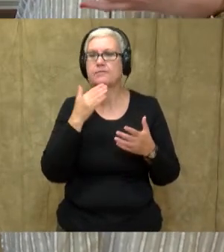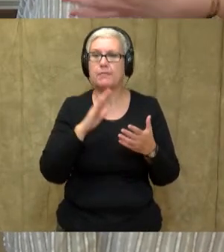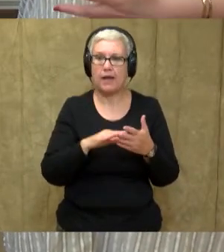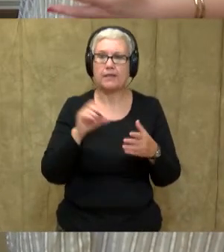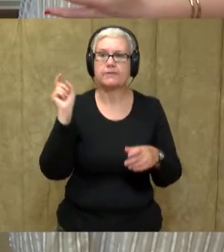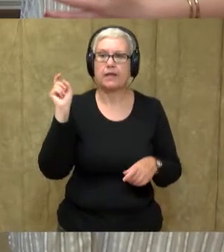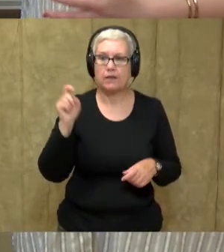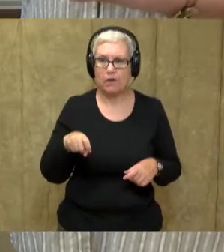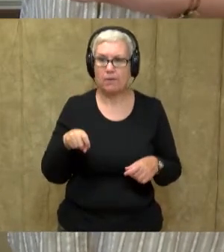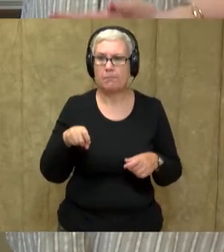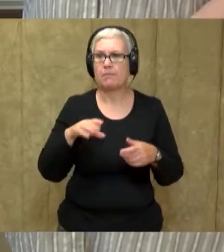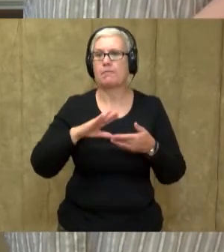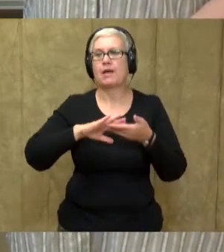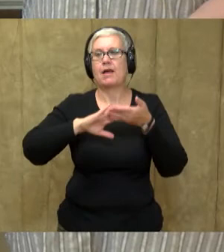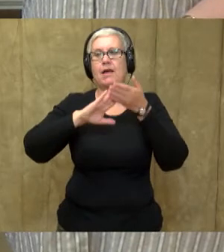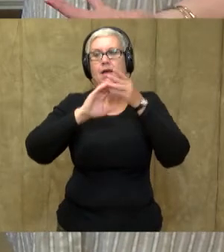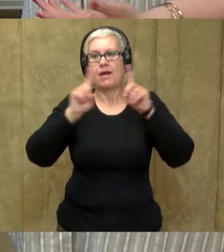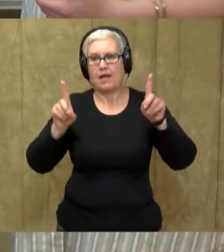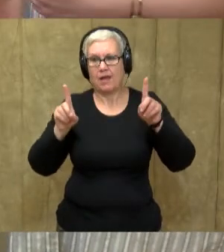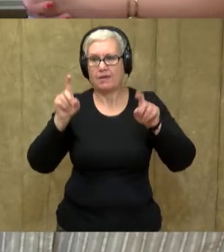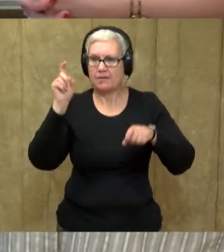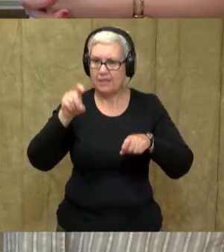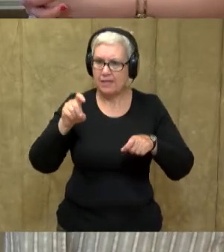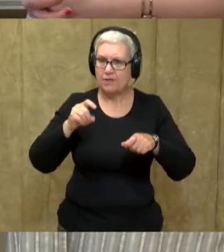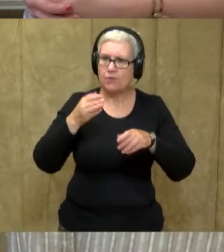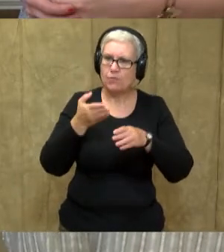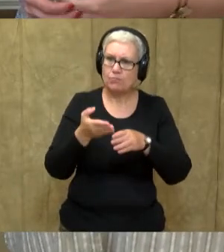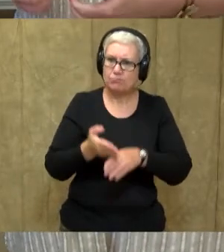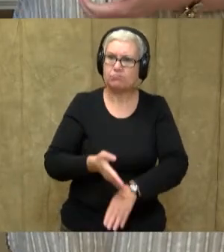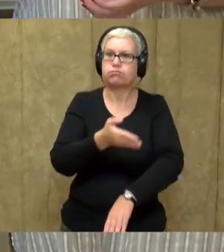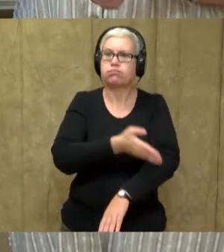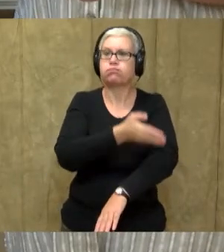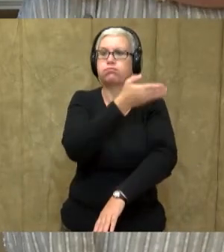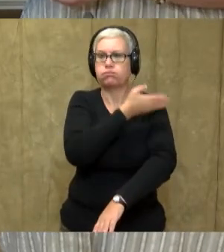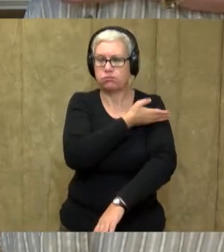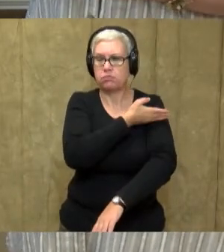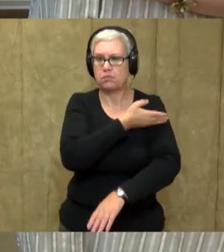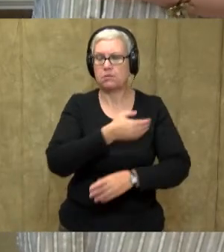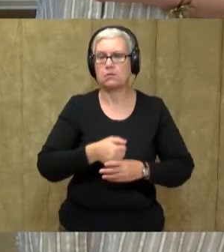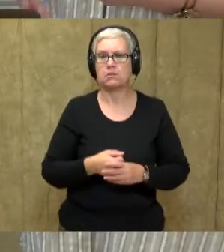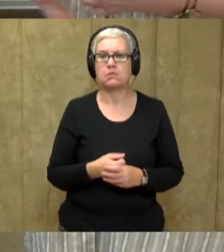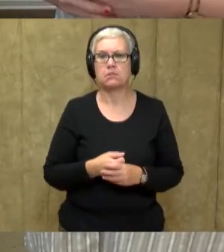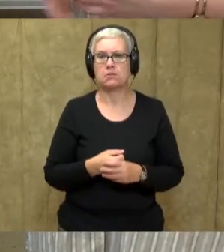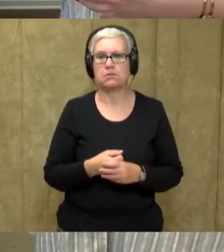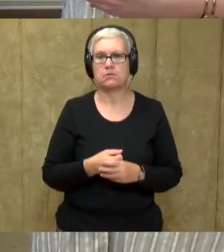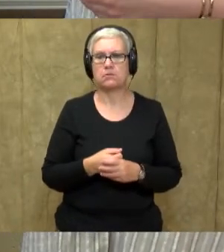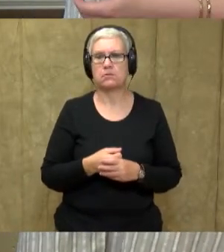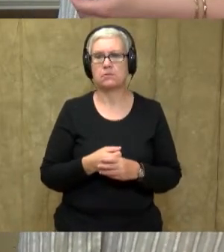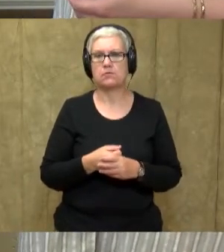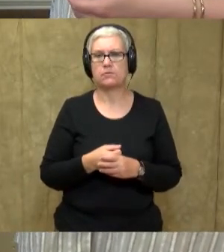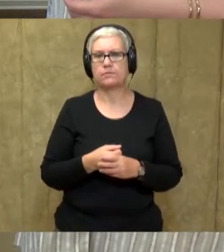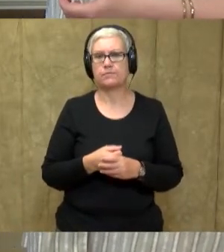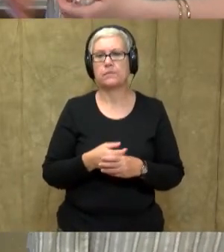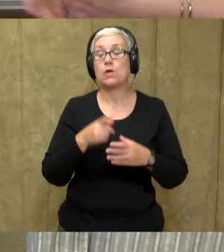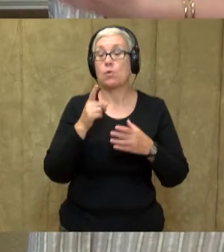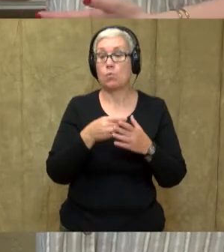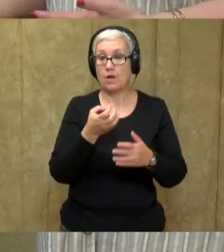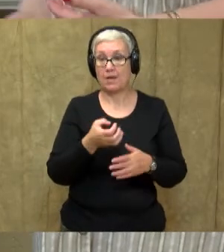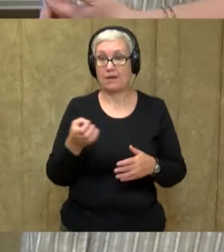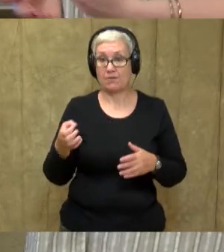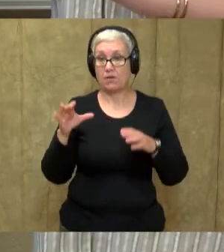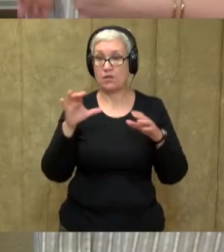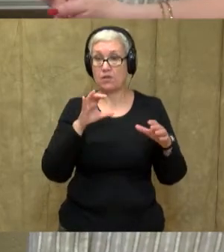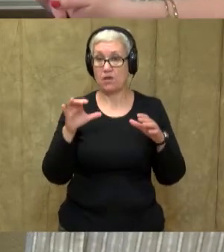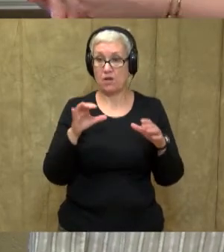they still could be so much better, right? And he really made change with that. What evidence does the